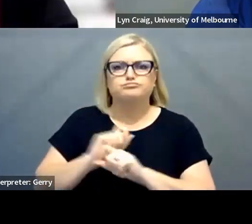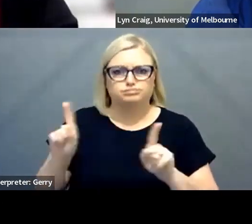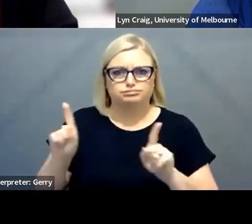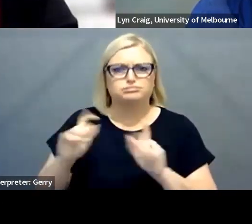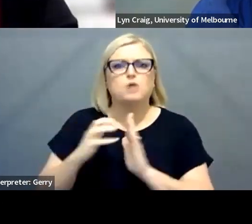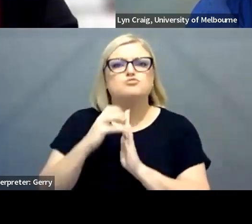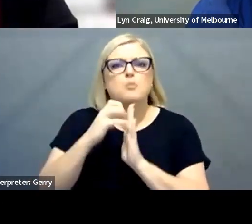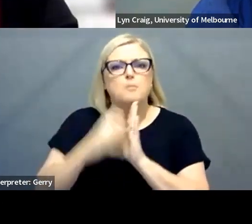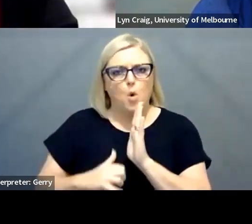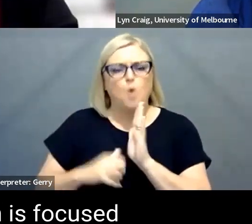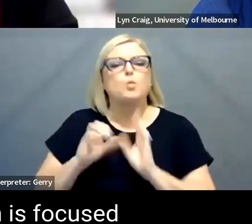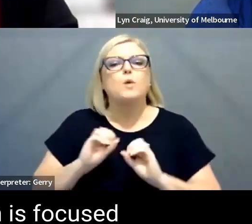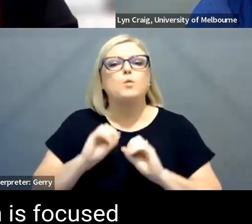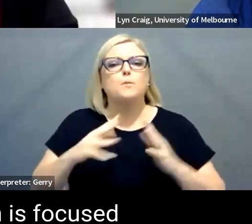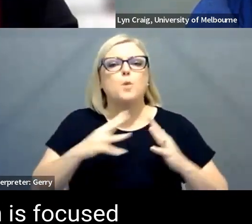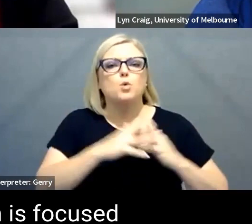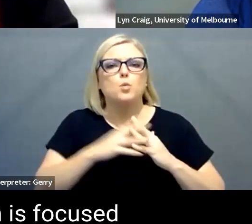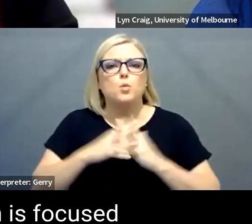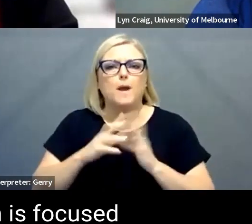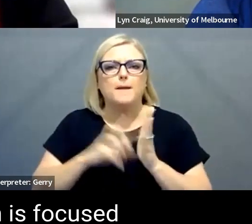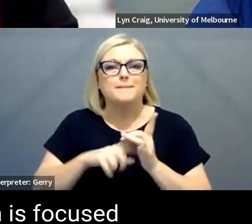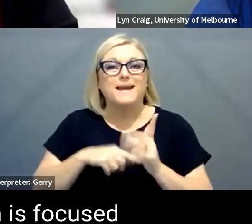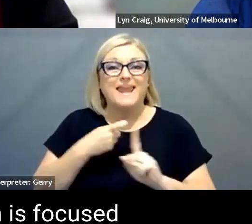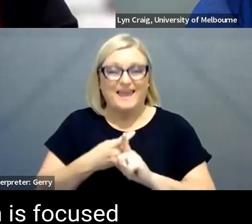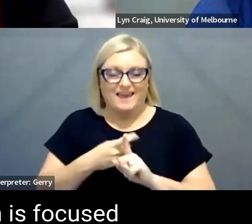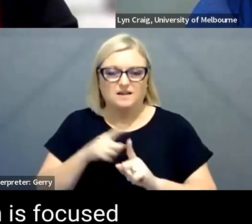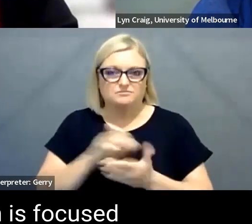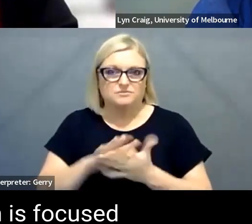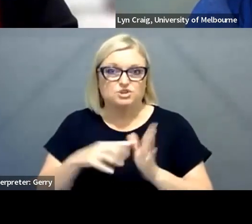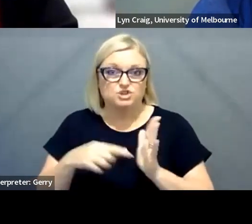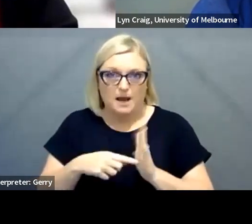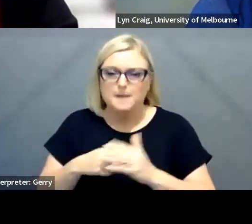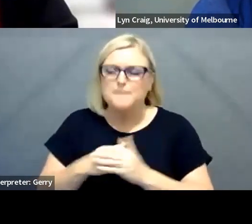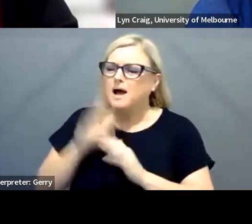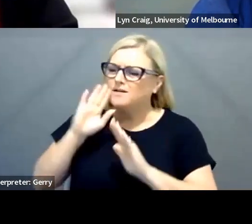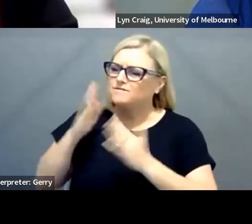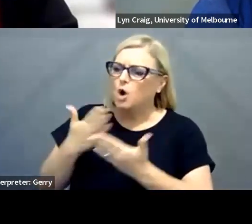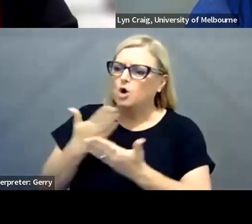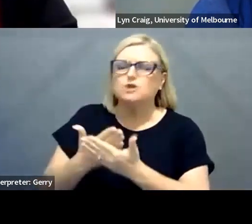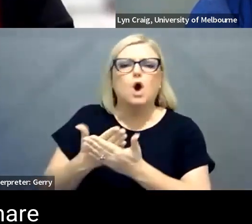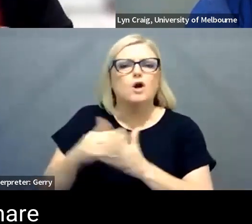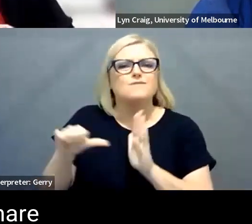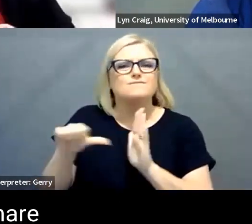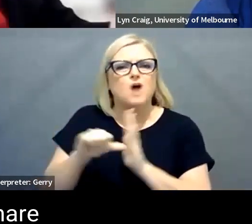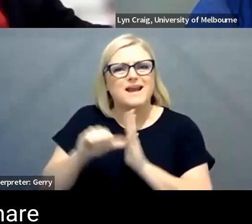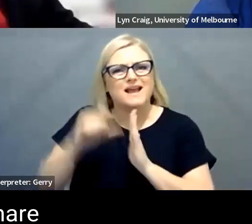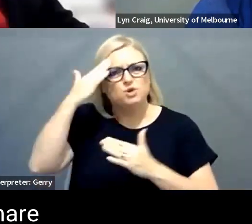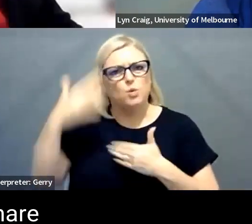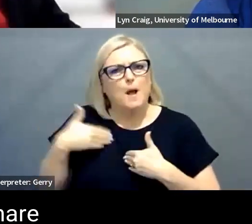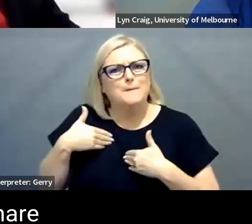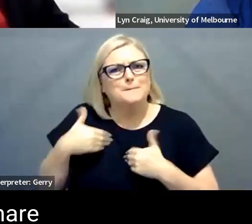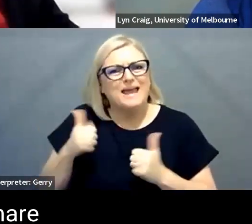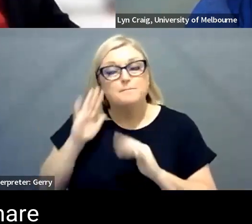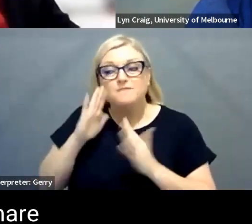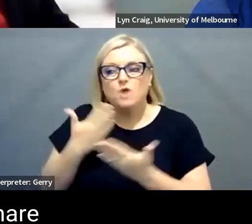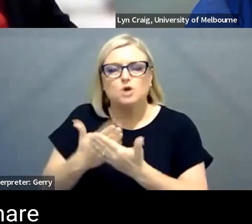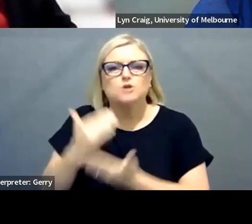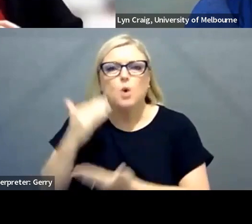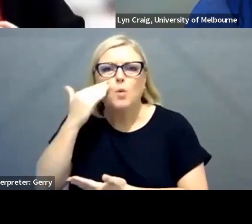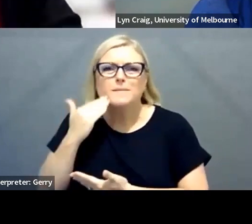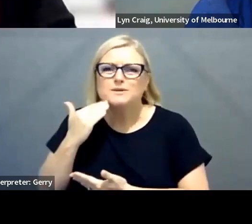And this new research is focused on the financial wellbeing with a spotlight on women. Can you share some of the findings with